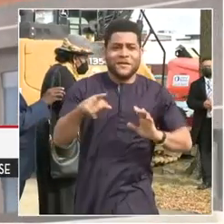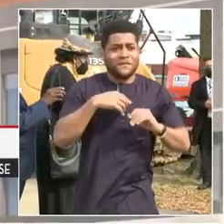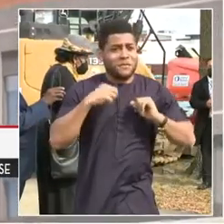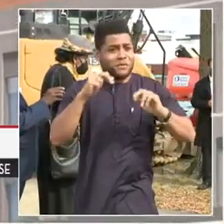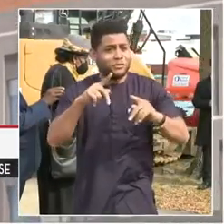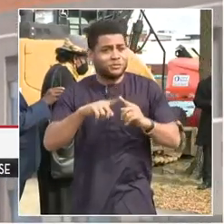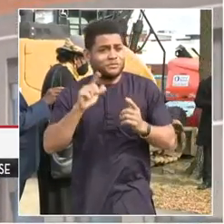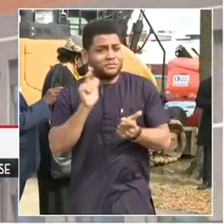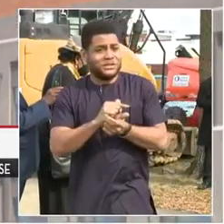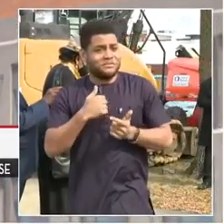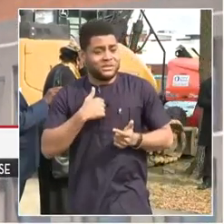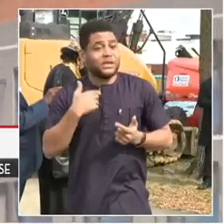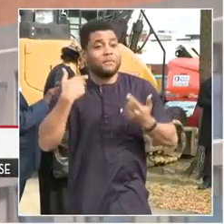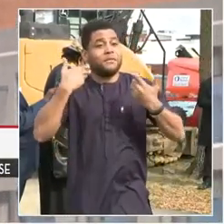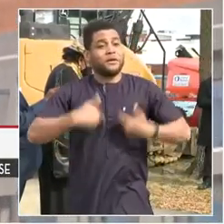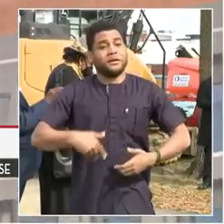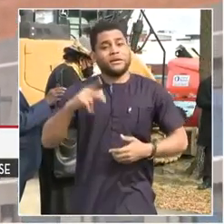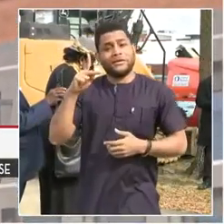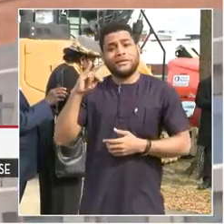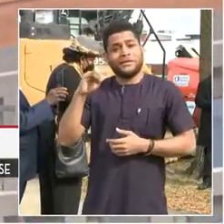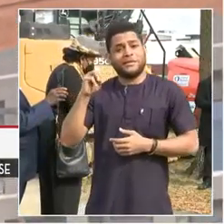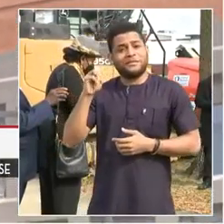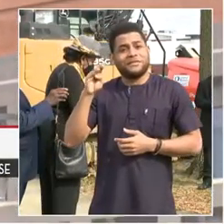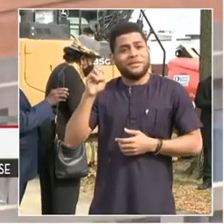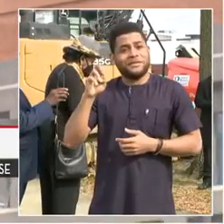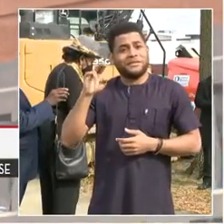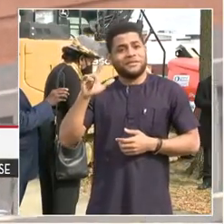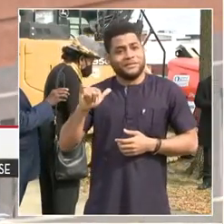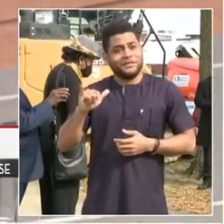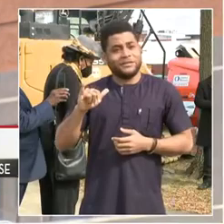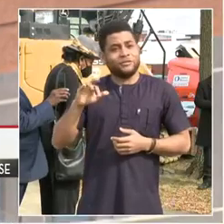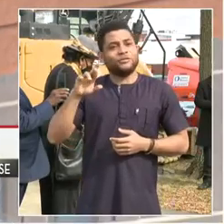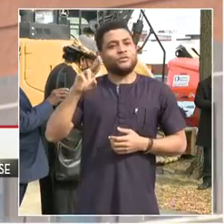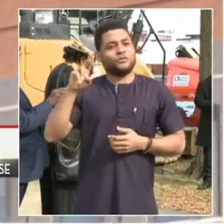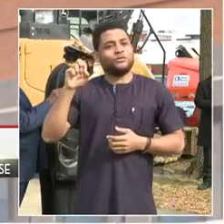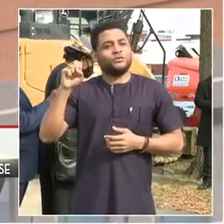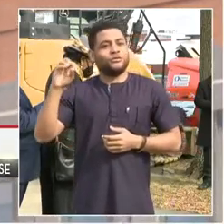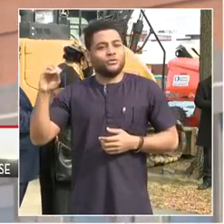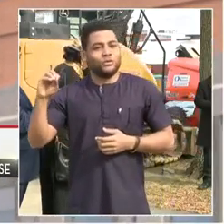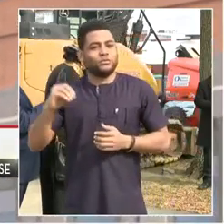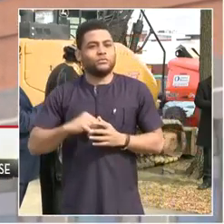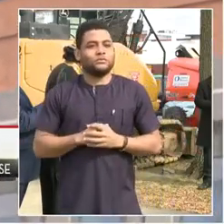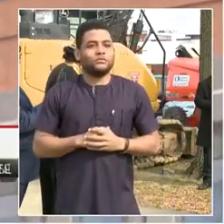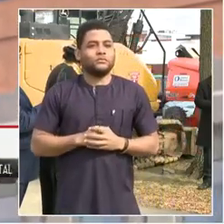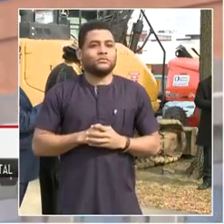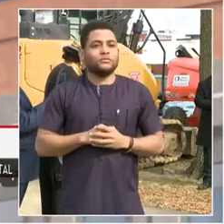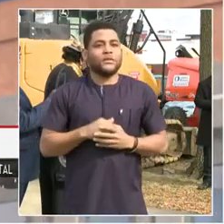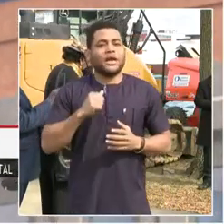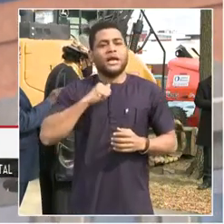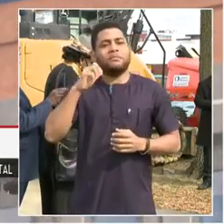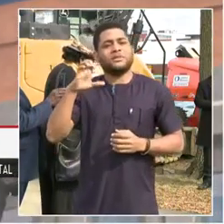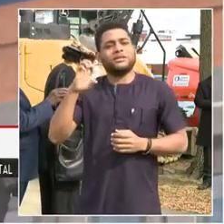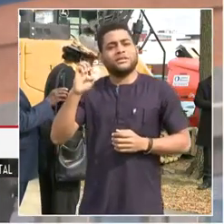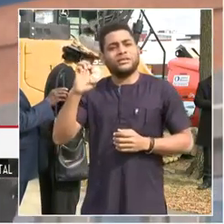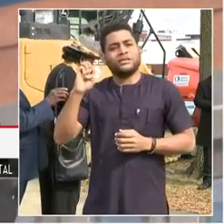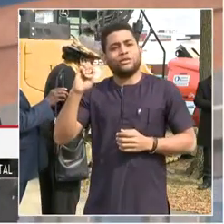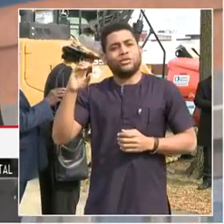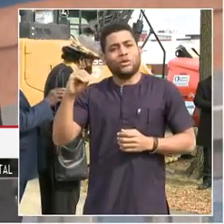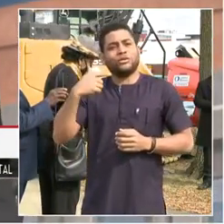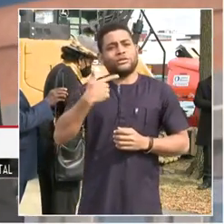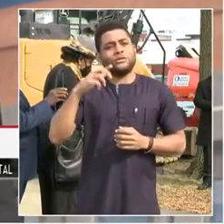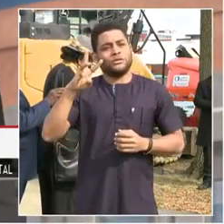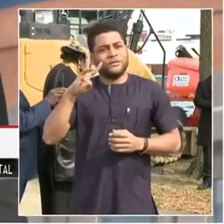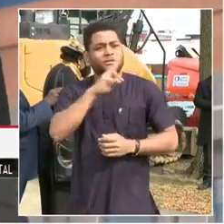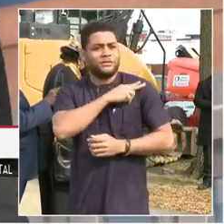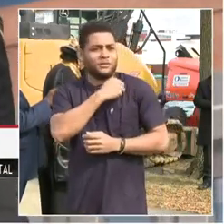have the pleasure of serving as the Chief Executive Officer of the George Washington University Hospital and as the Group Vice President for the